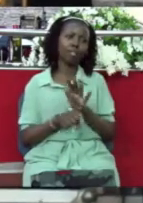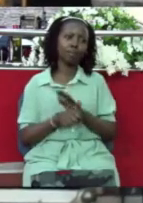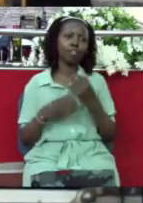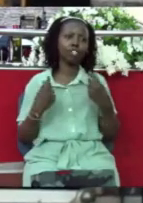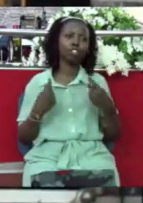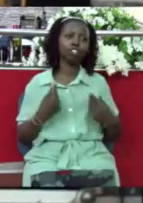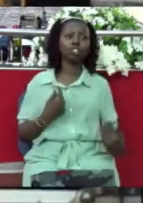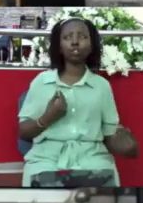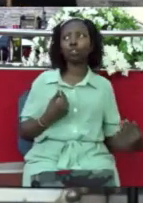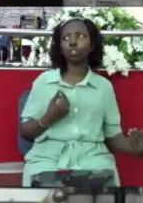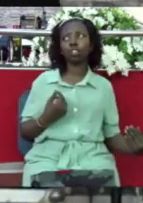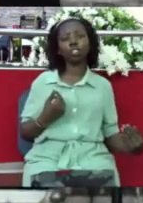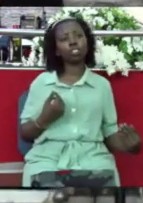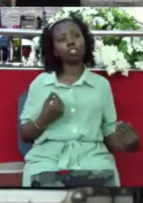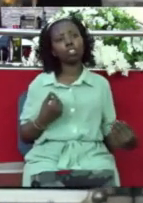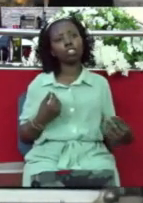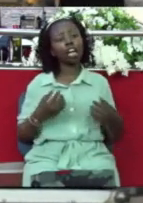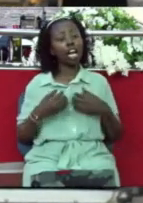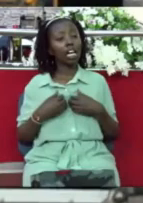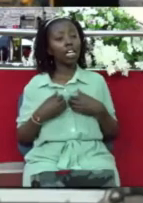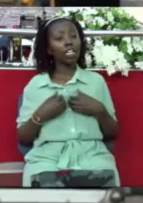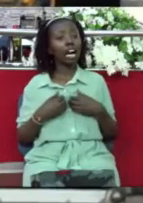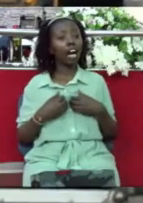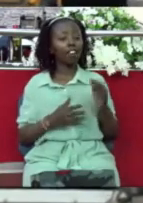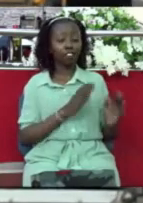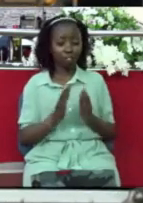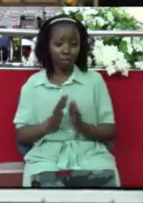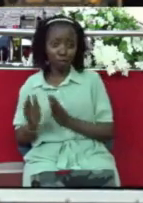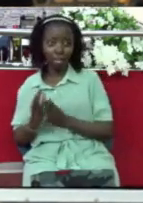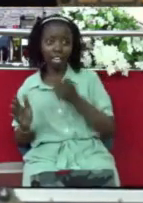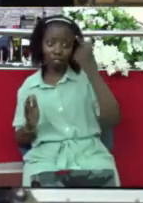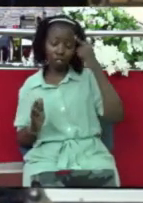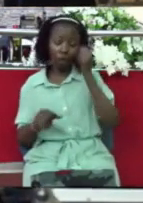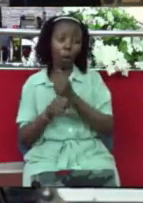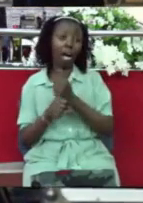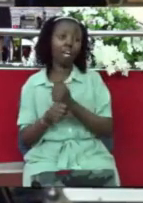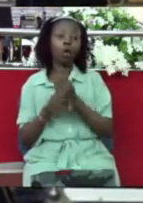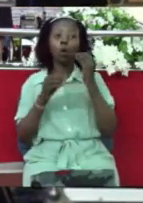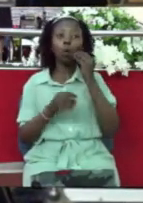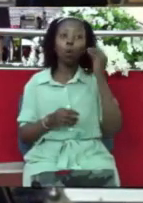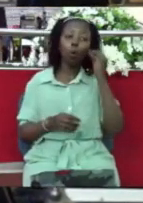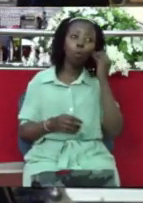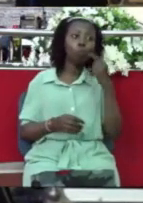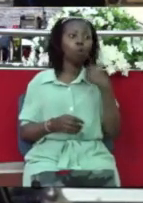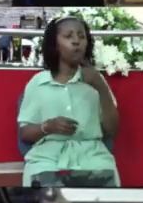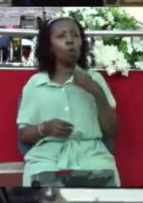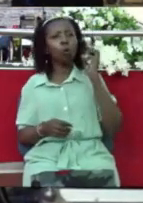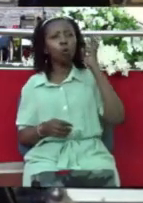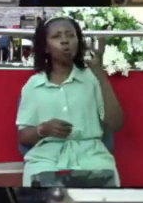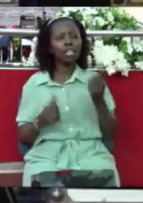watoto wengi. They had a duty roster. Na walikuwa na ile ratiba ya kazi. Who will be the donkey